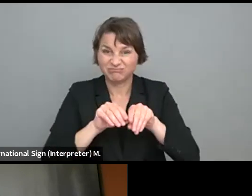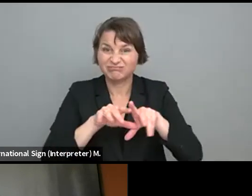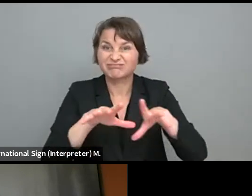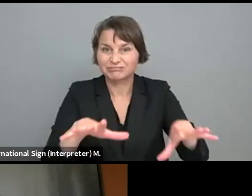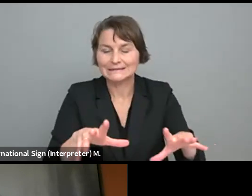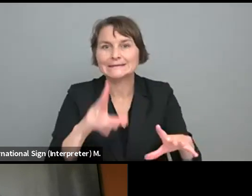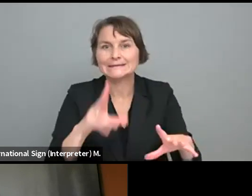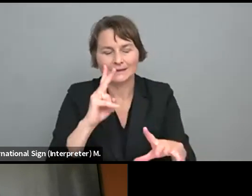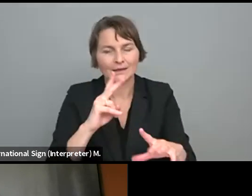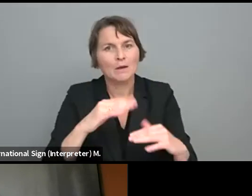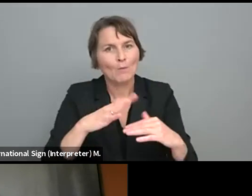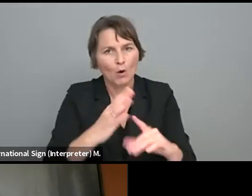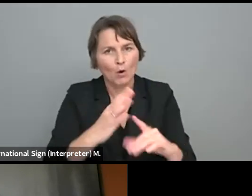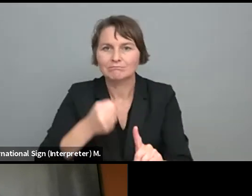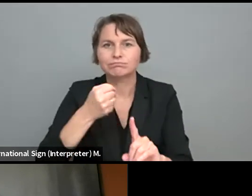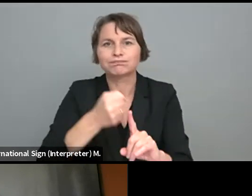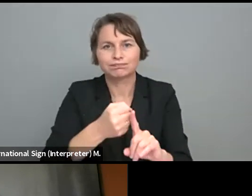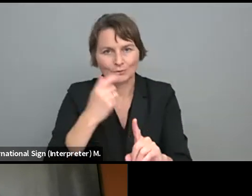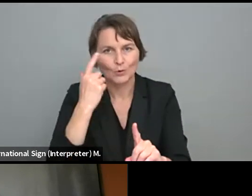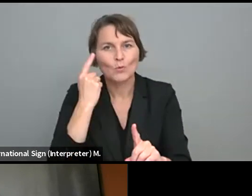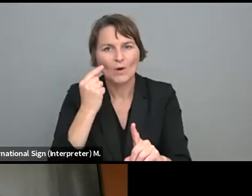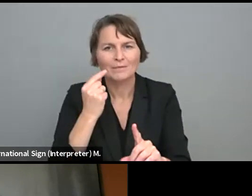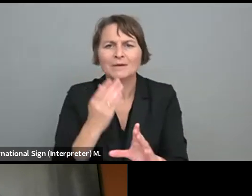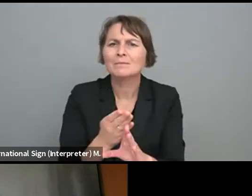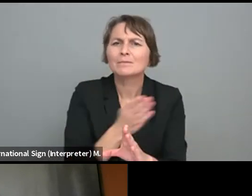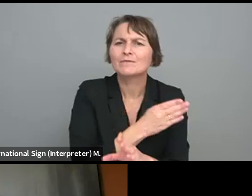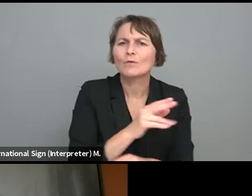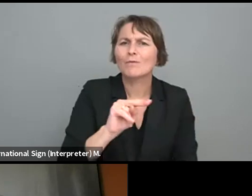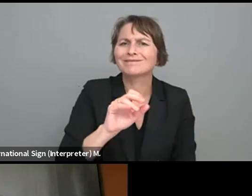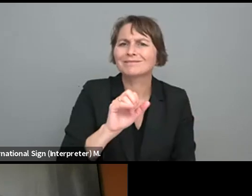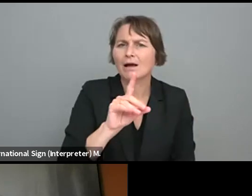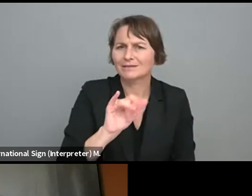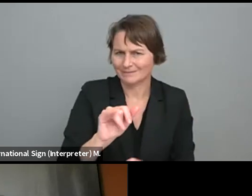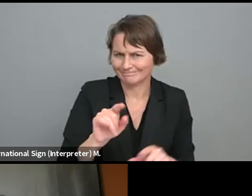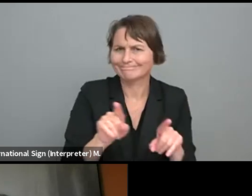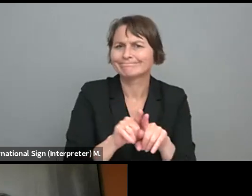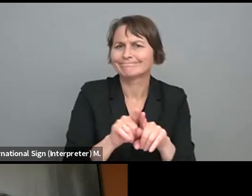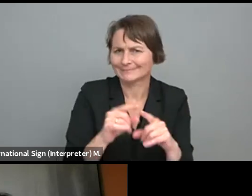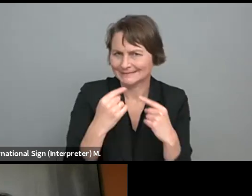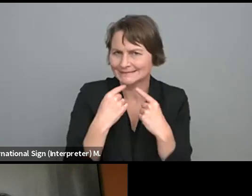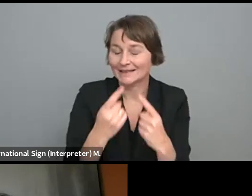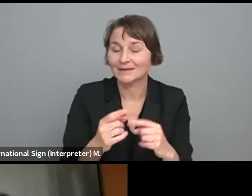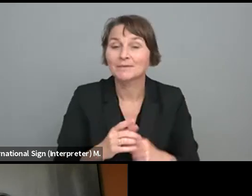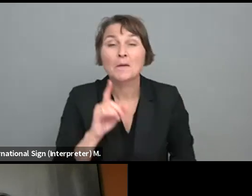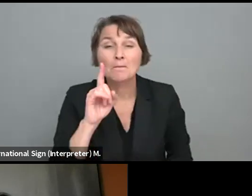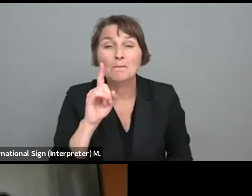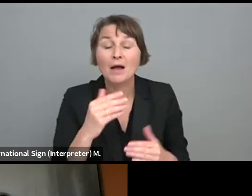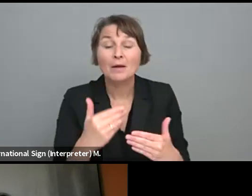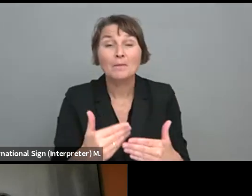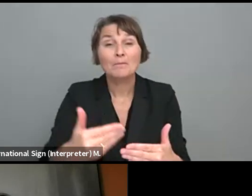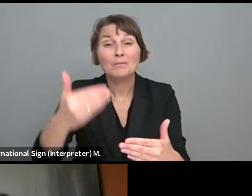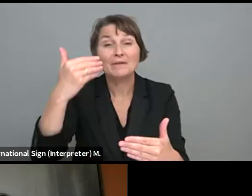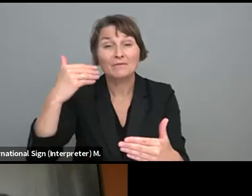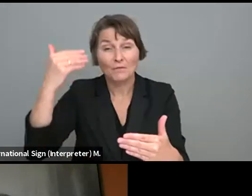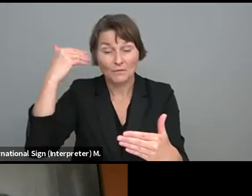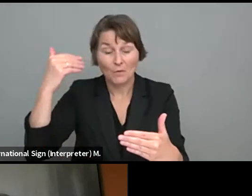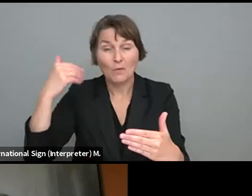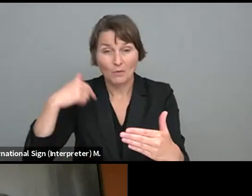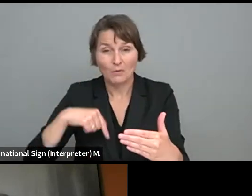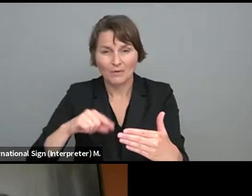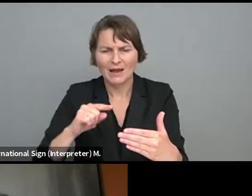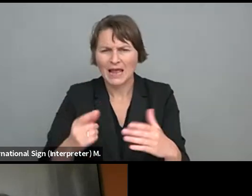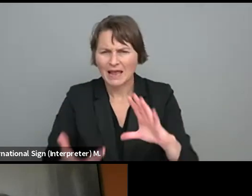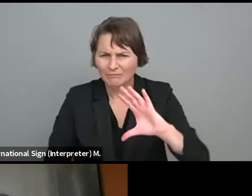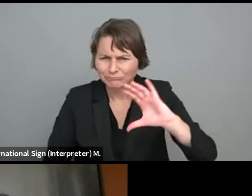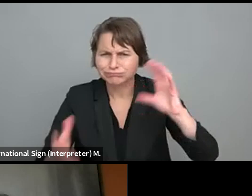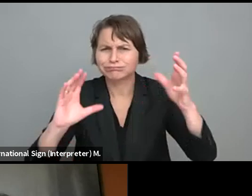her contribution as well. The question, though, is that in contrast to previous crises, women's employment